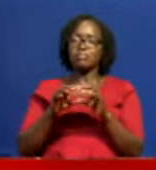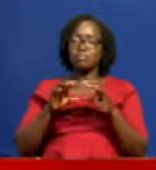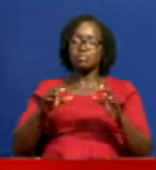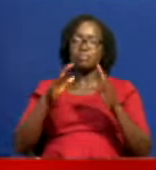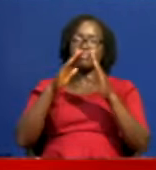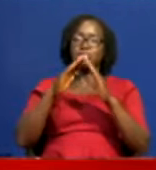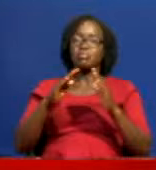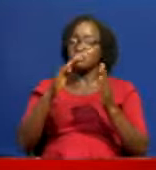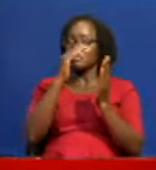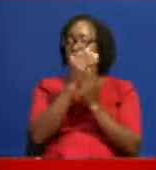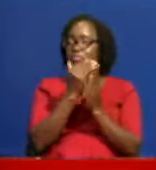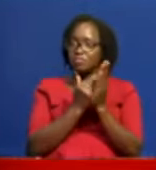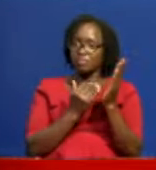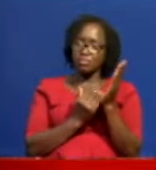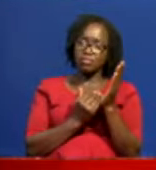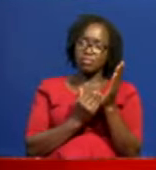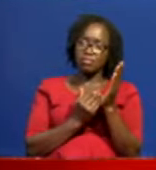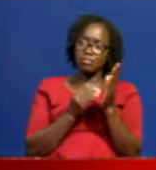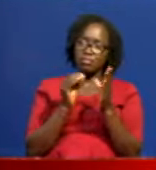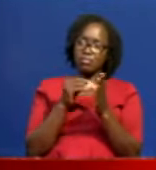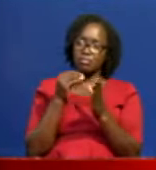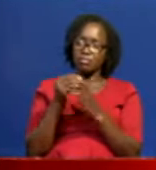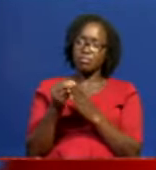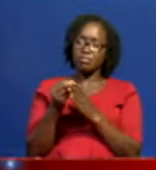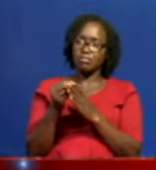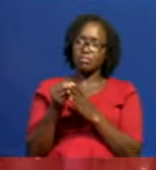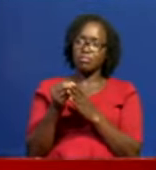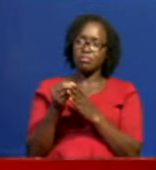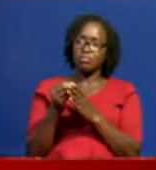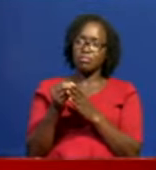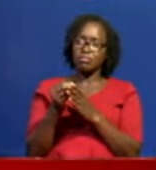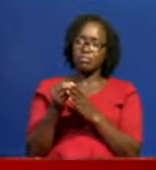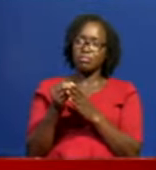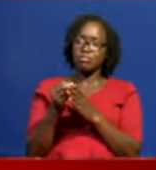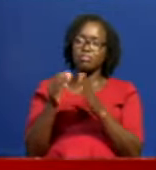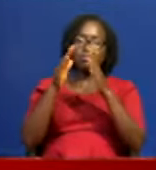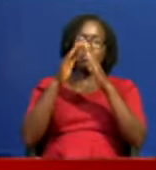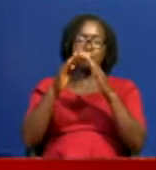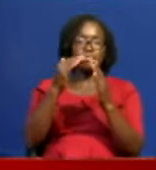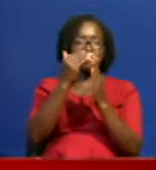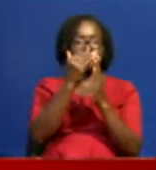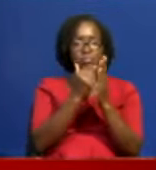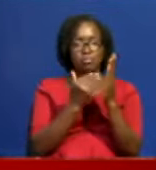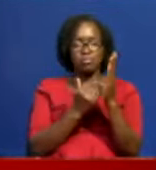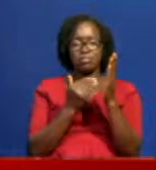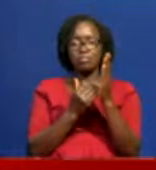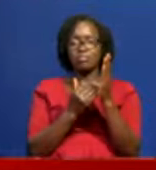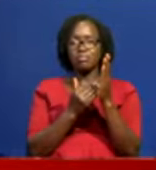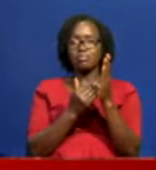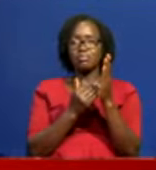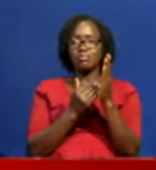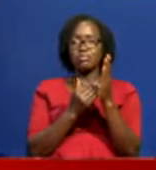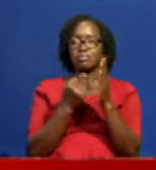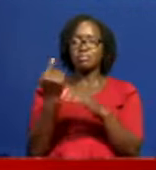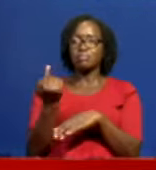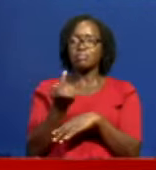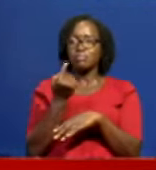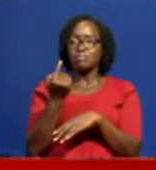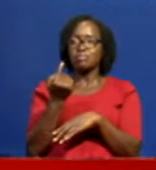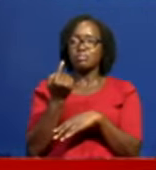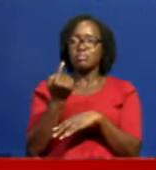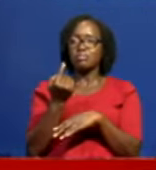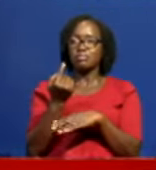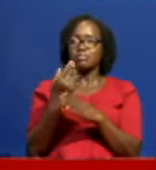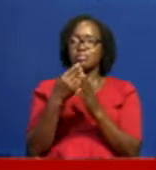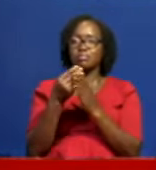housing program. All these housing programs will be at a single